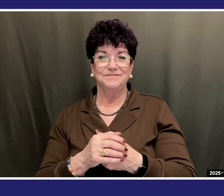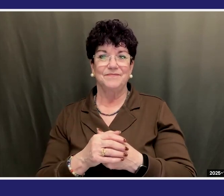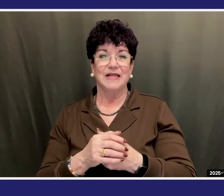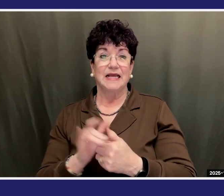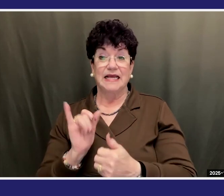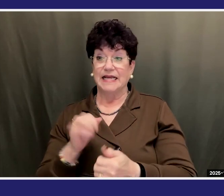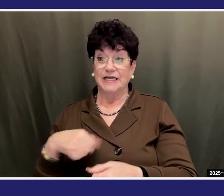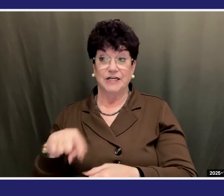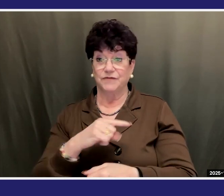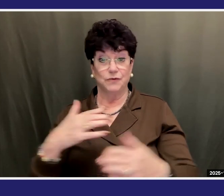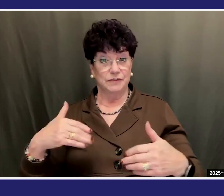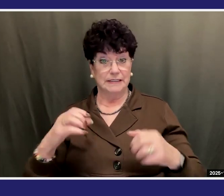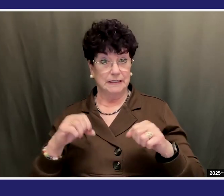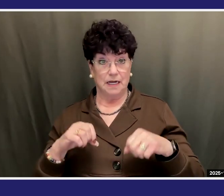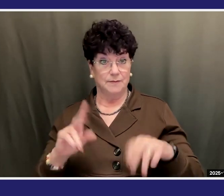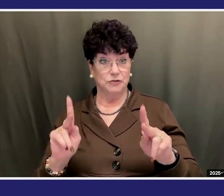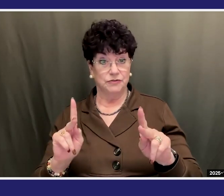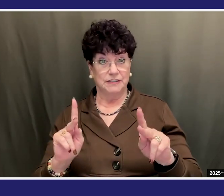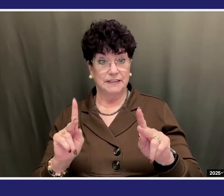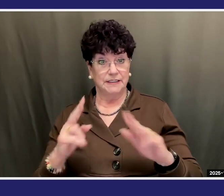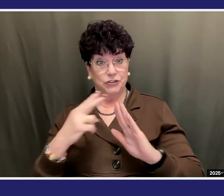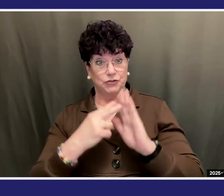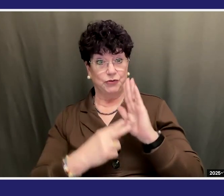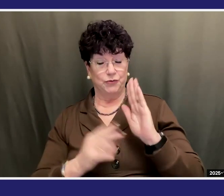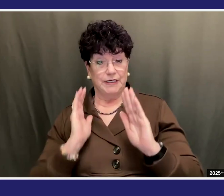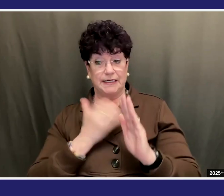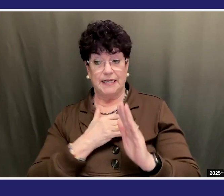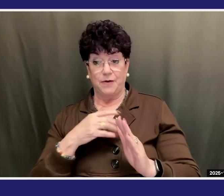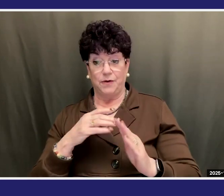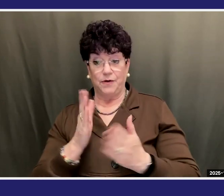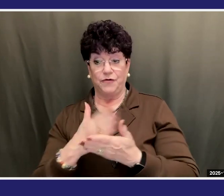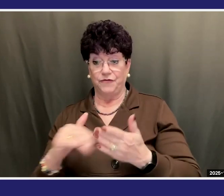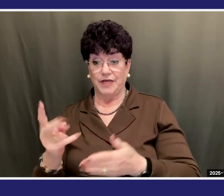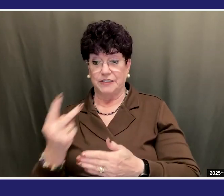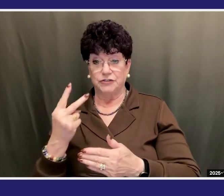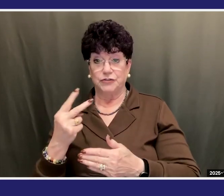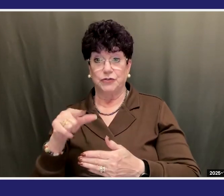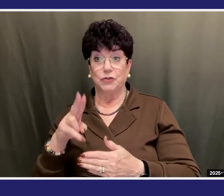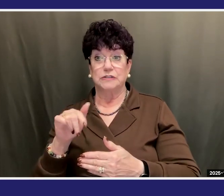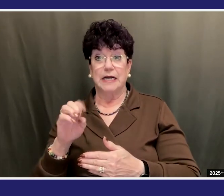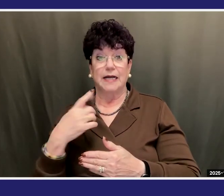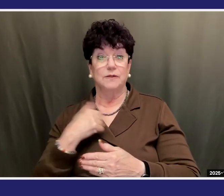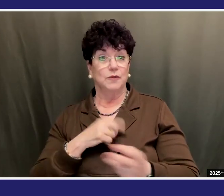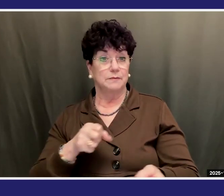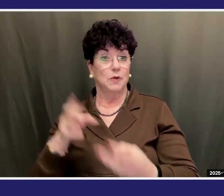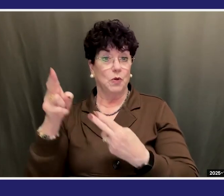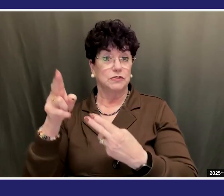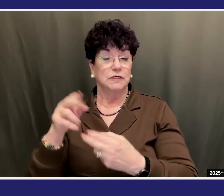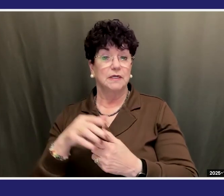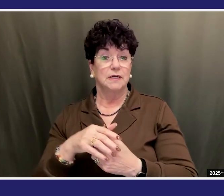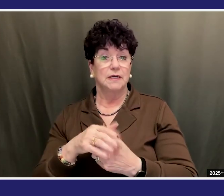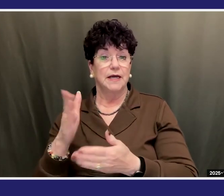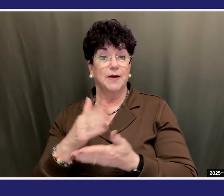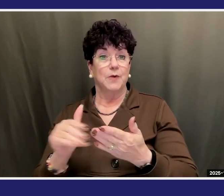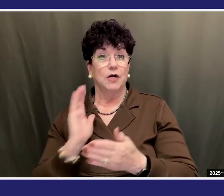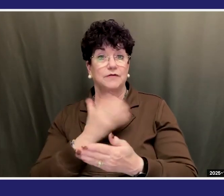If you have not had an opportunity to read our Phase 2 guide, which was posted earlier this week, part of